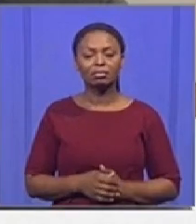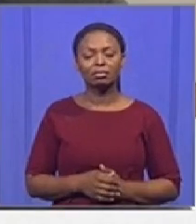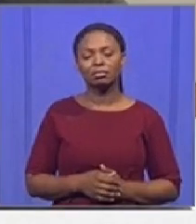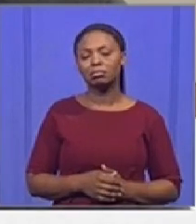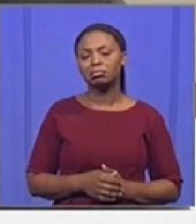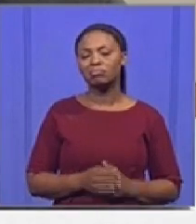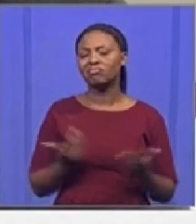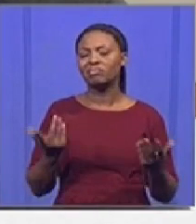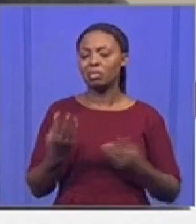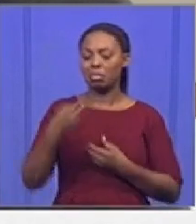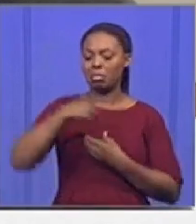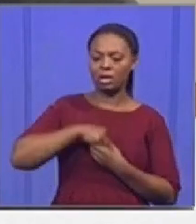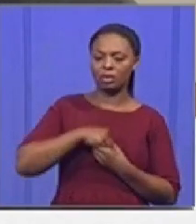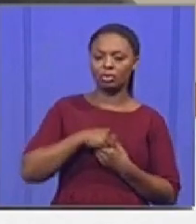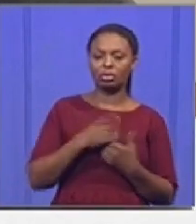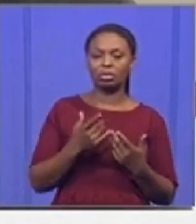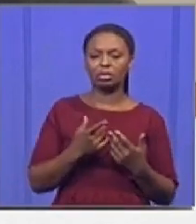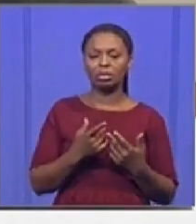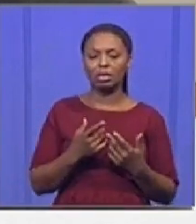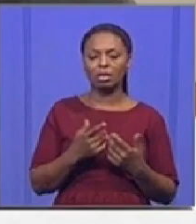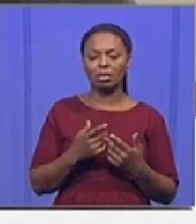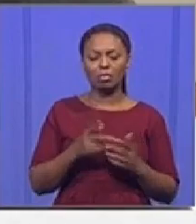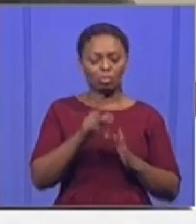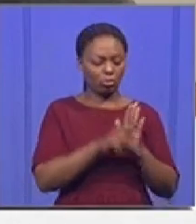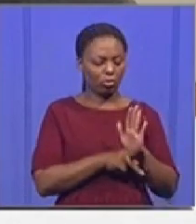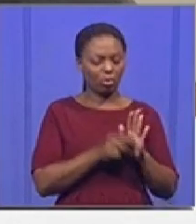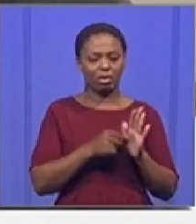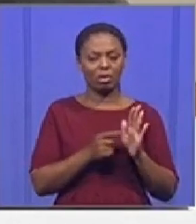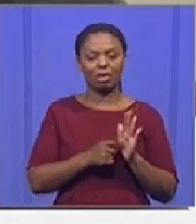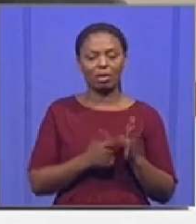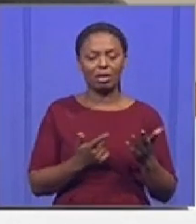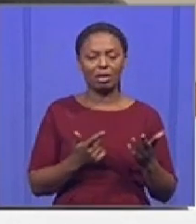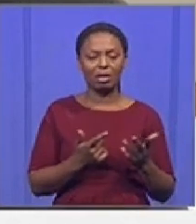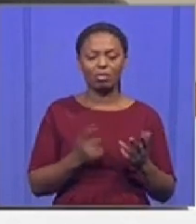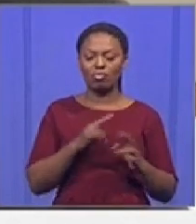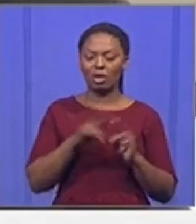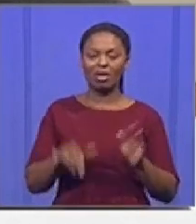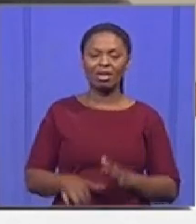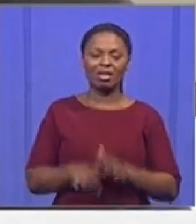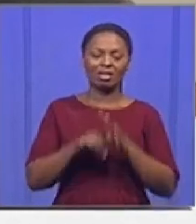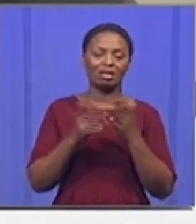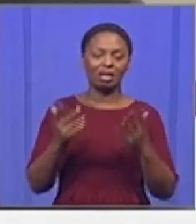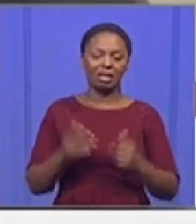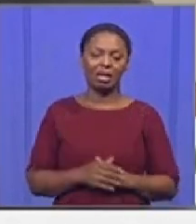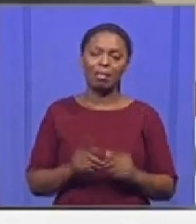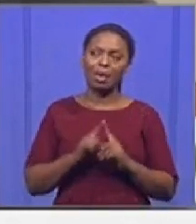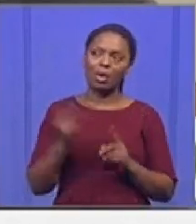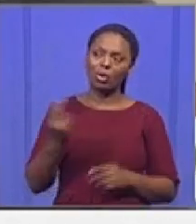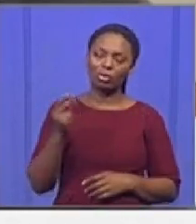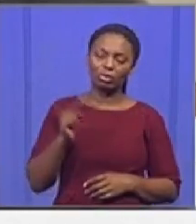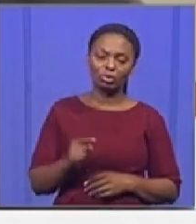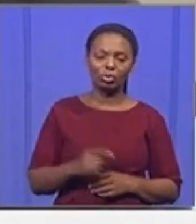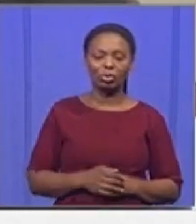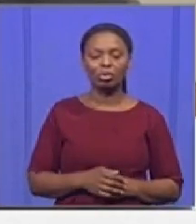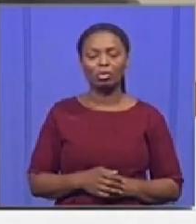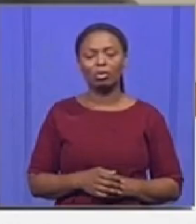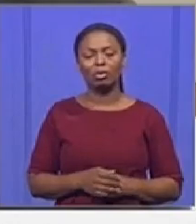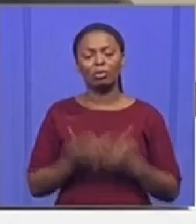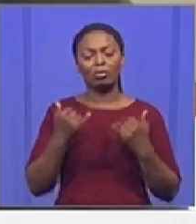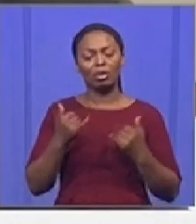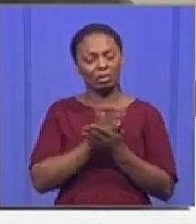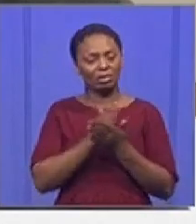which are not part of our constitutional system is first of all unnecessary, but also diversionary, because